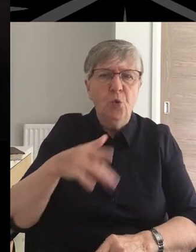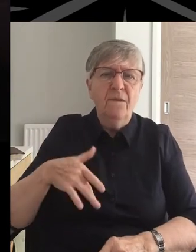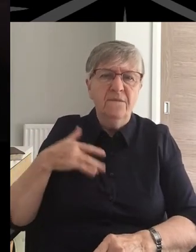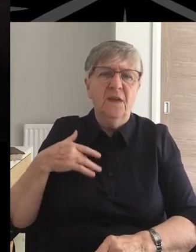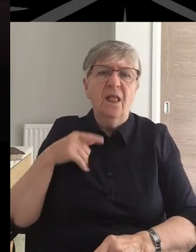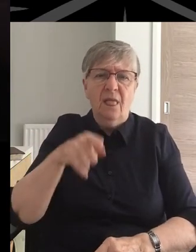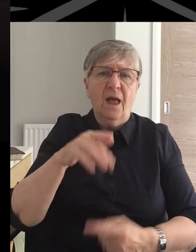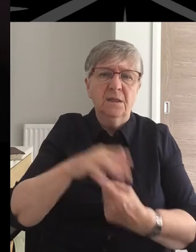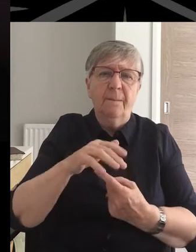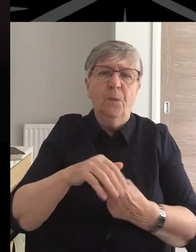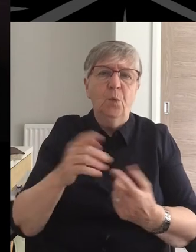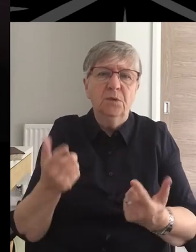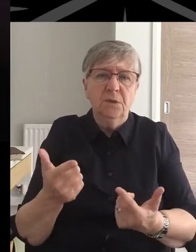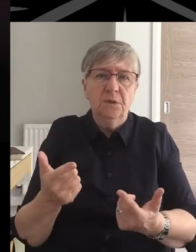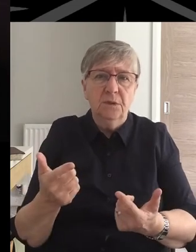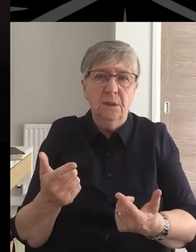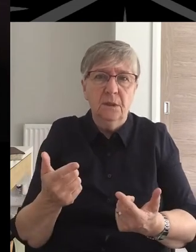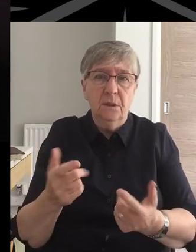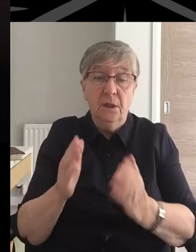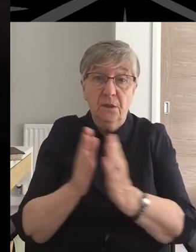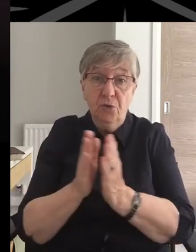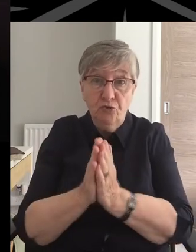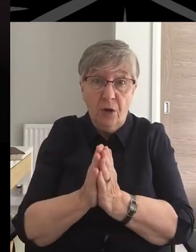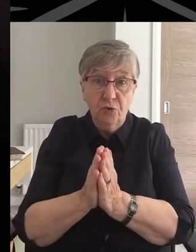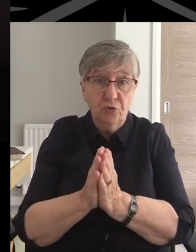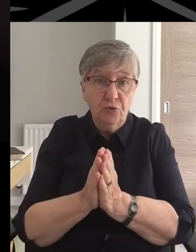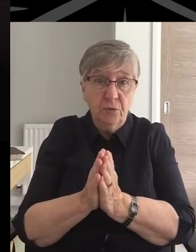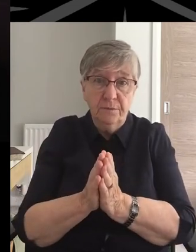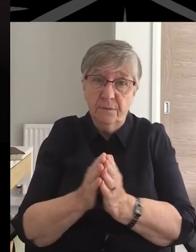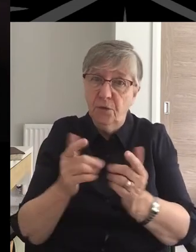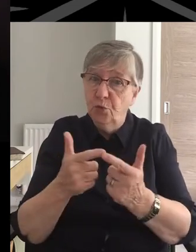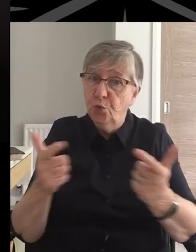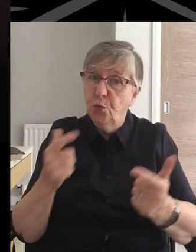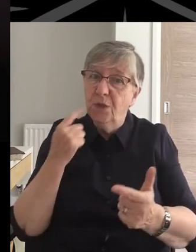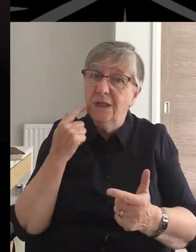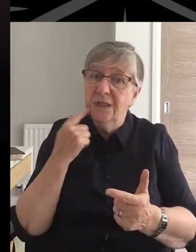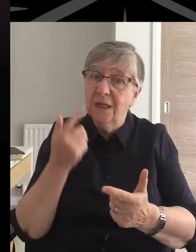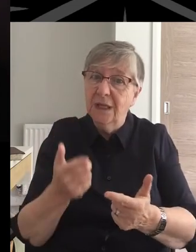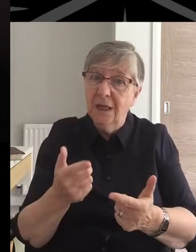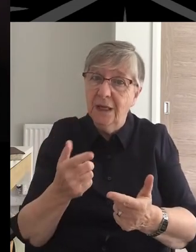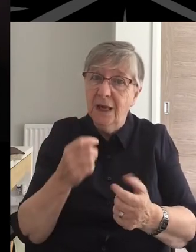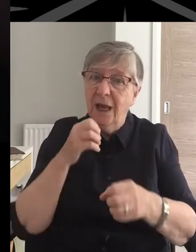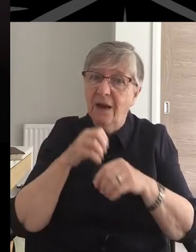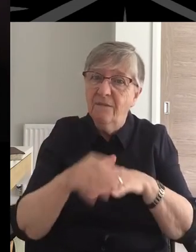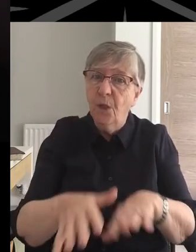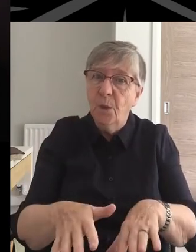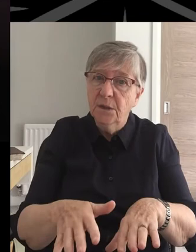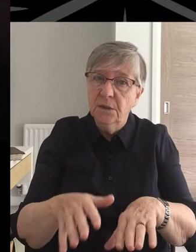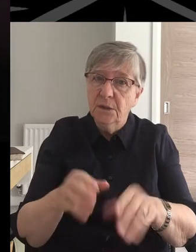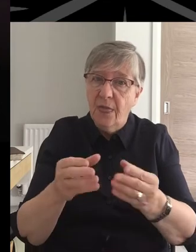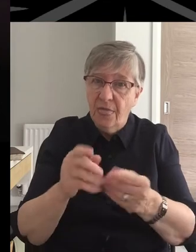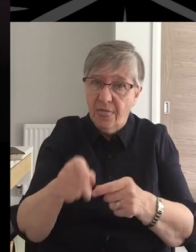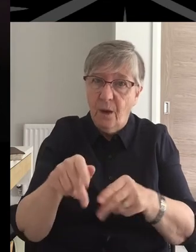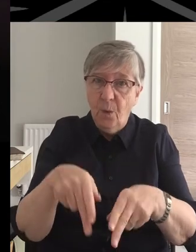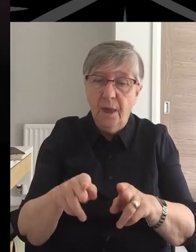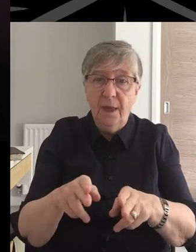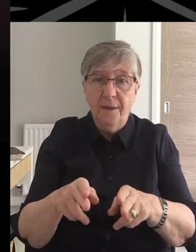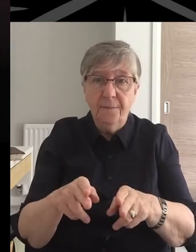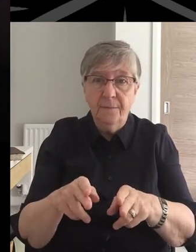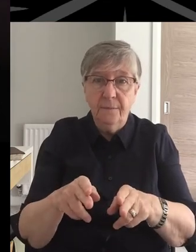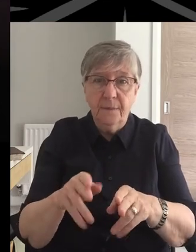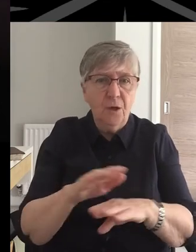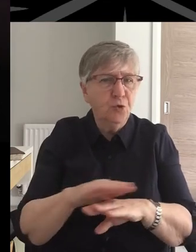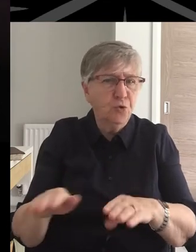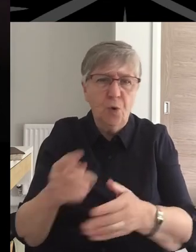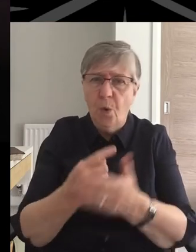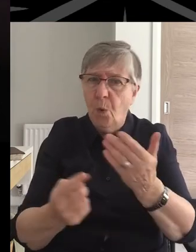what matters, the church has been too readily, too easily influenced by that. It's not